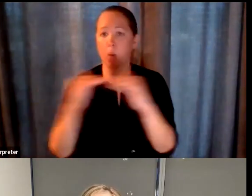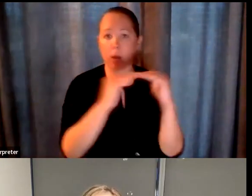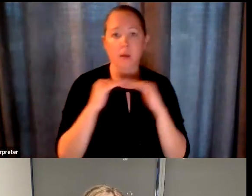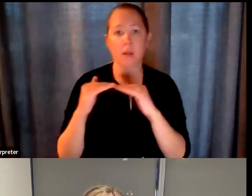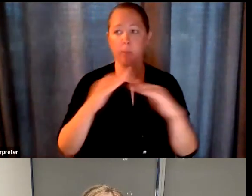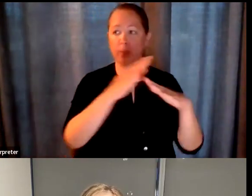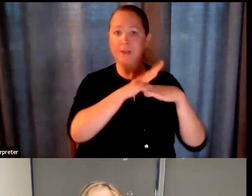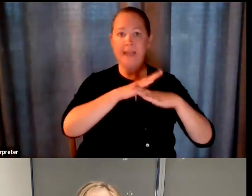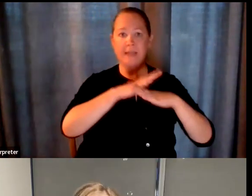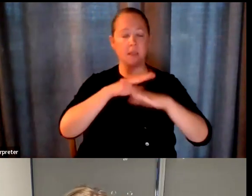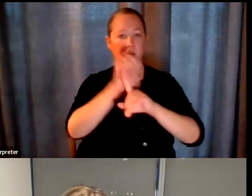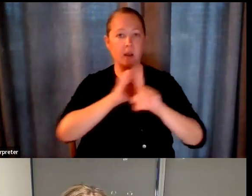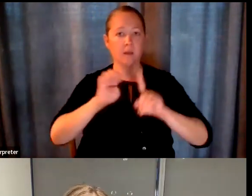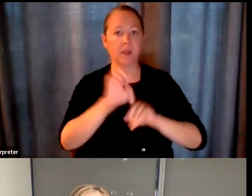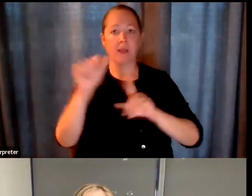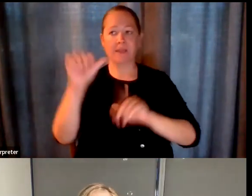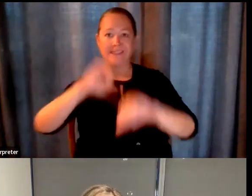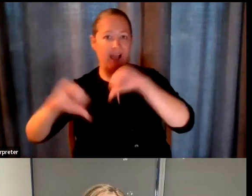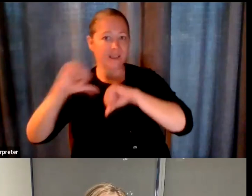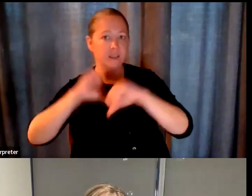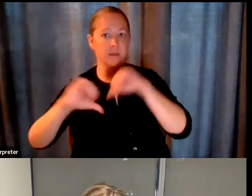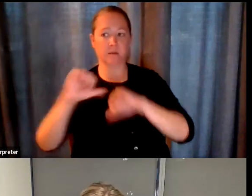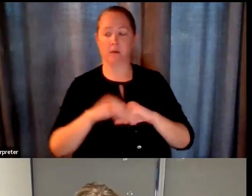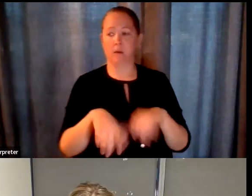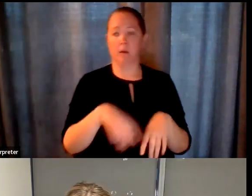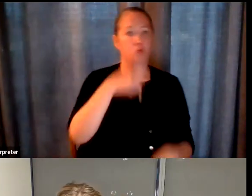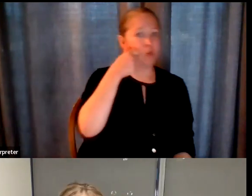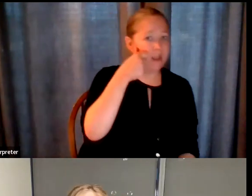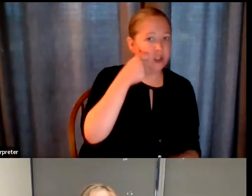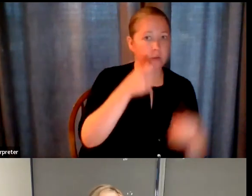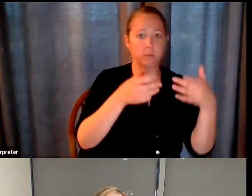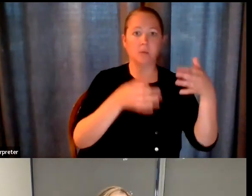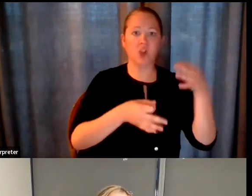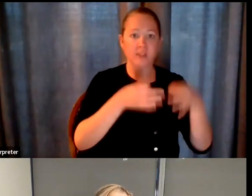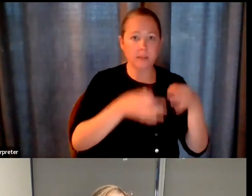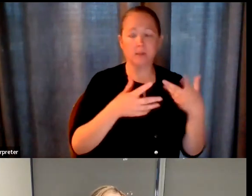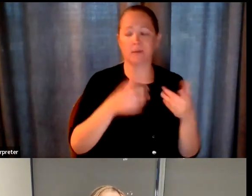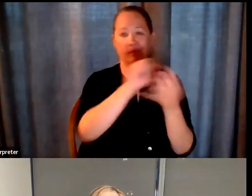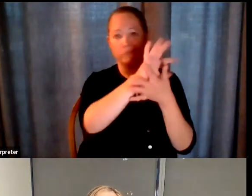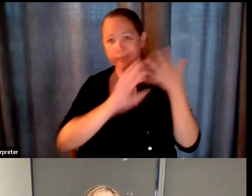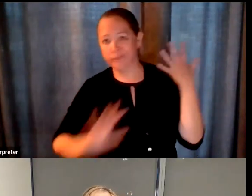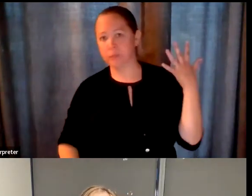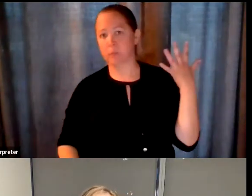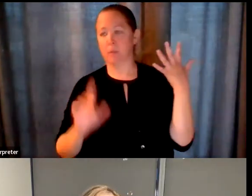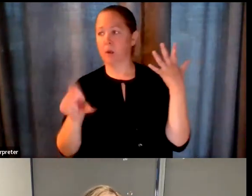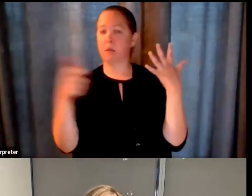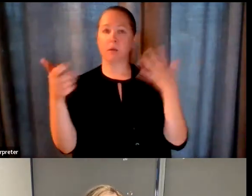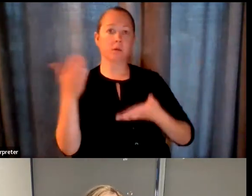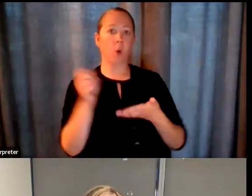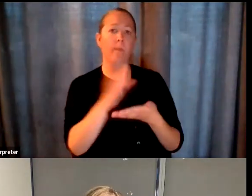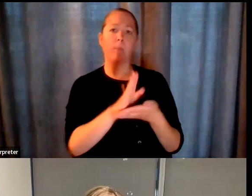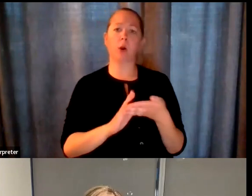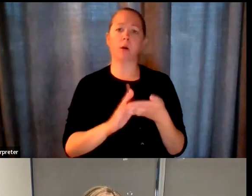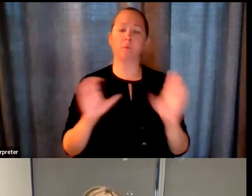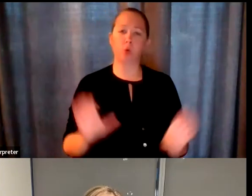protecting the climate and science, racial justice, right? And so many other things. So part of doing that, I think part